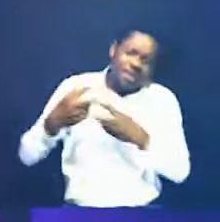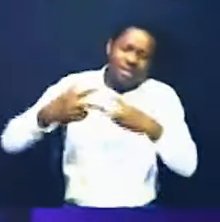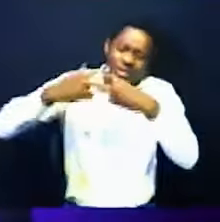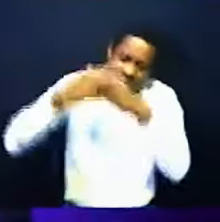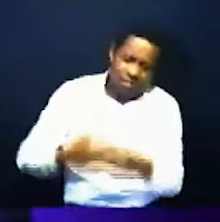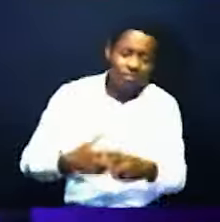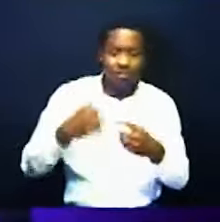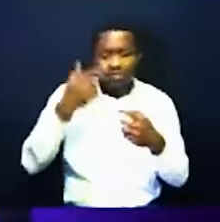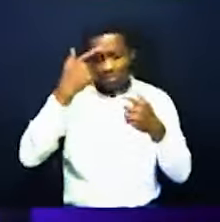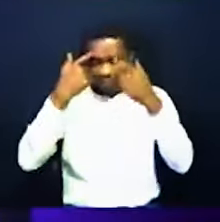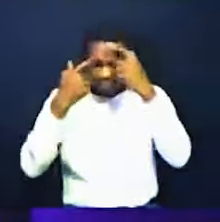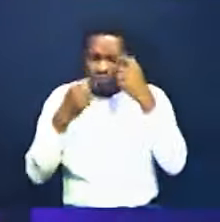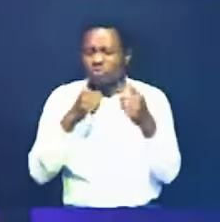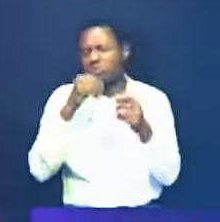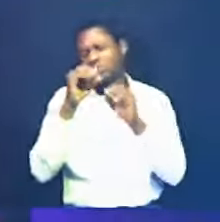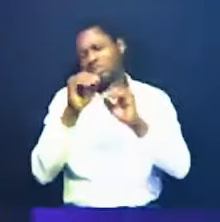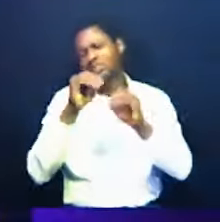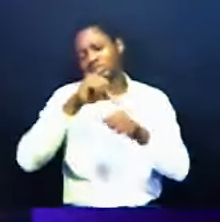when we